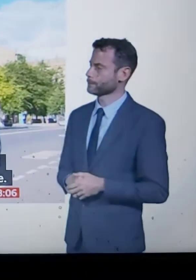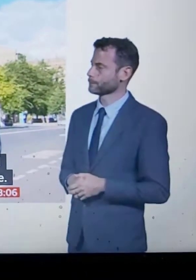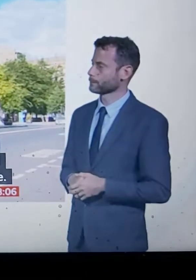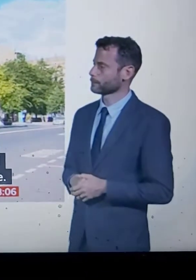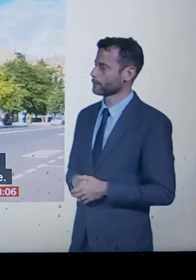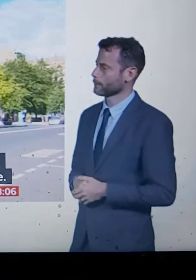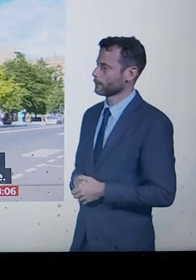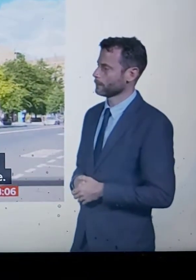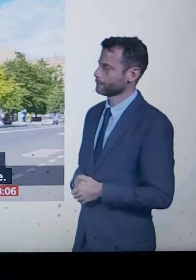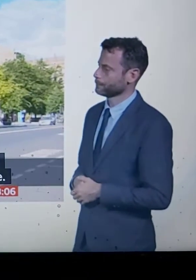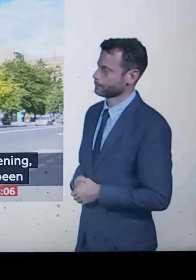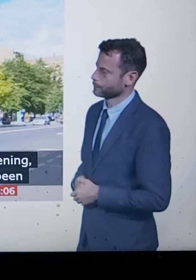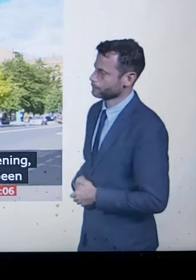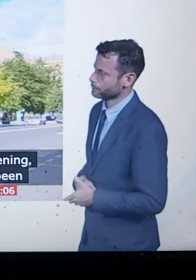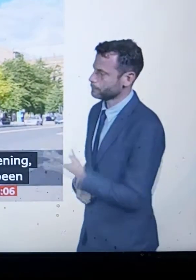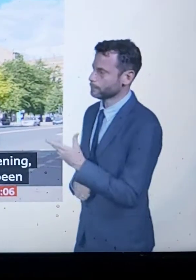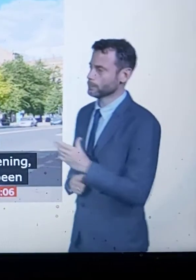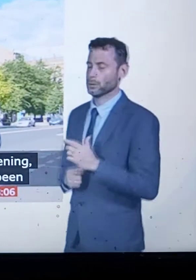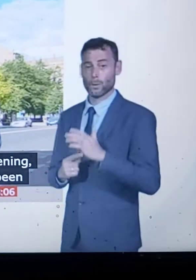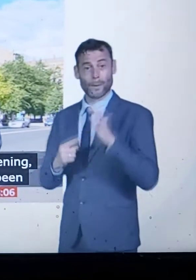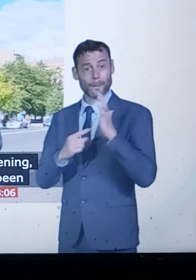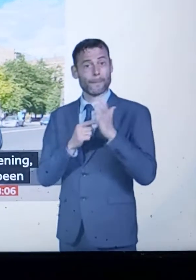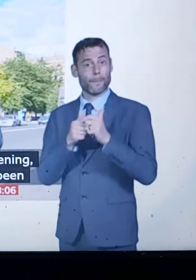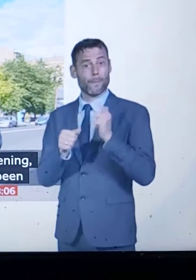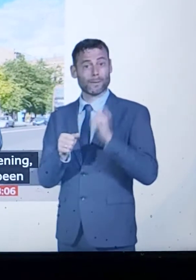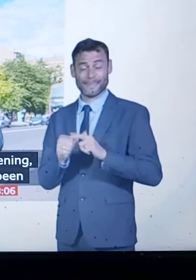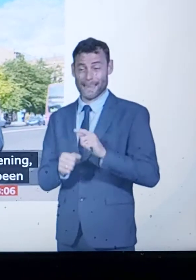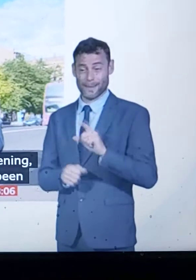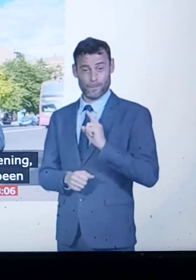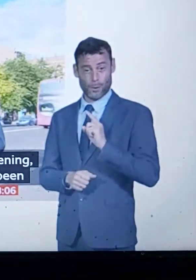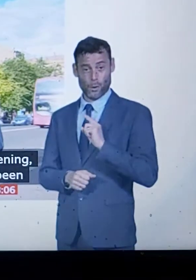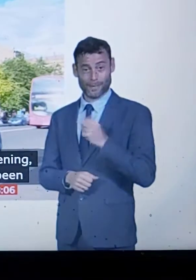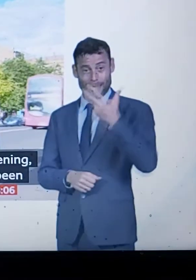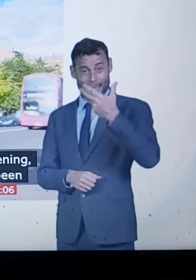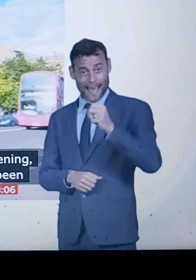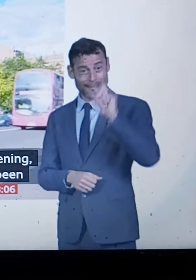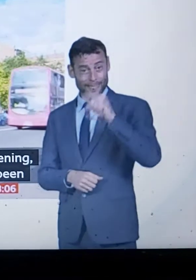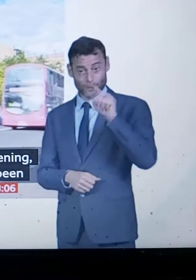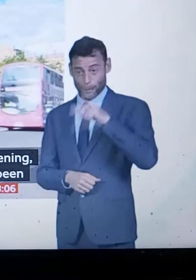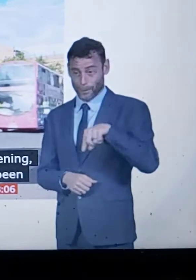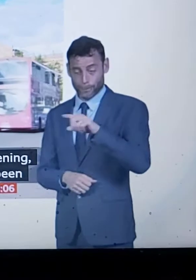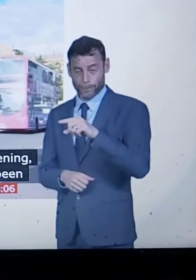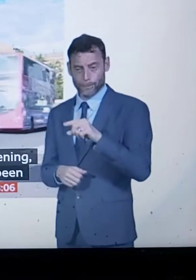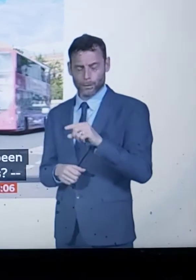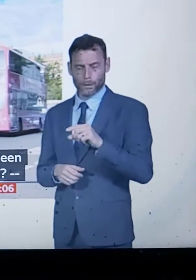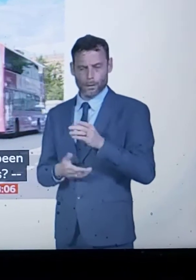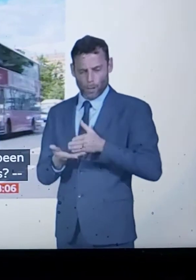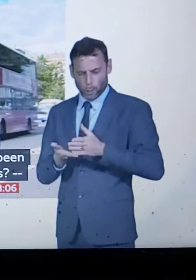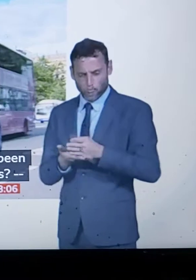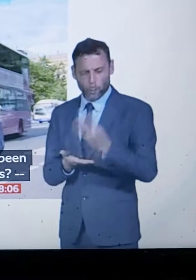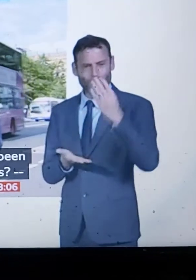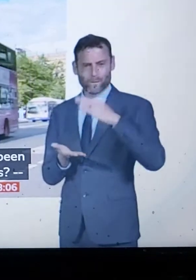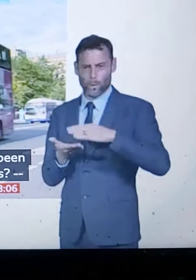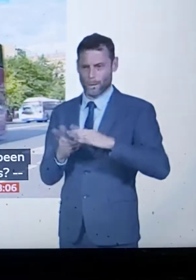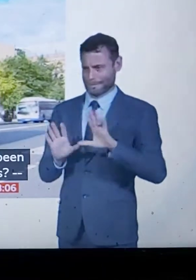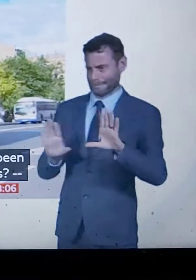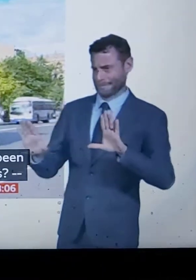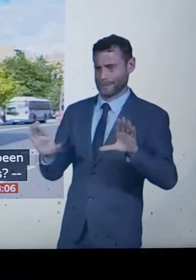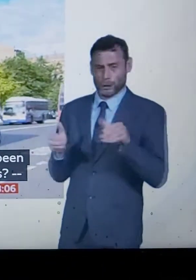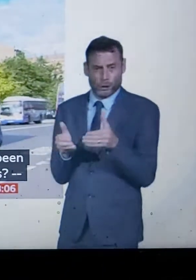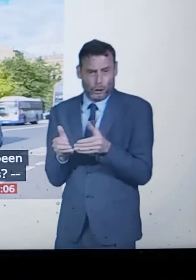Yeah, that's right. It's a significant day for the more than 80,000 people who've been shielding for 4 months, because they